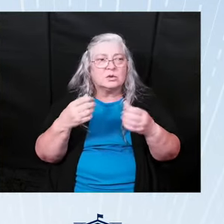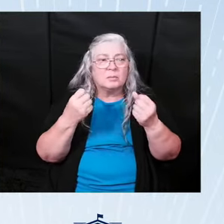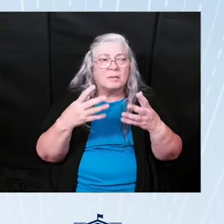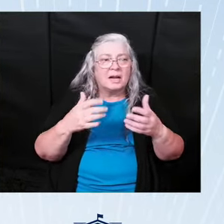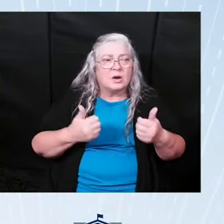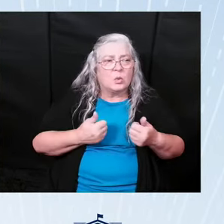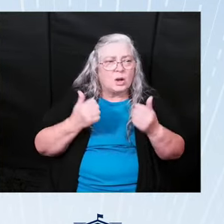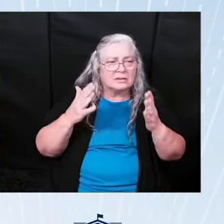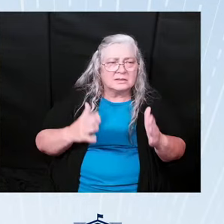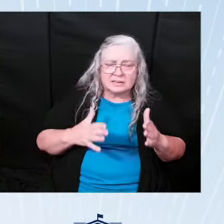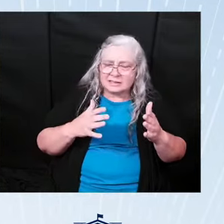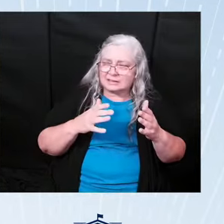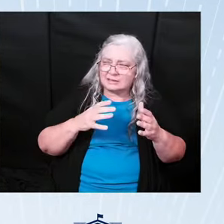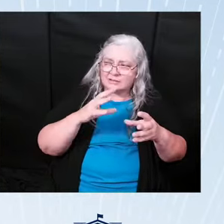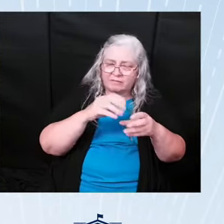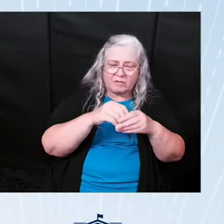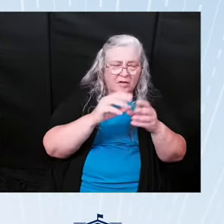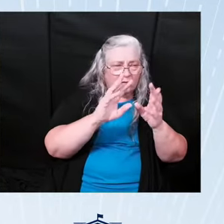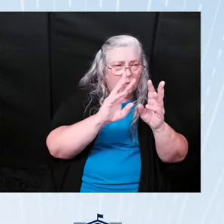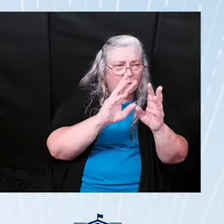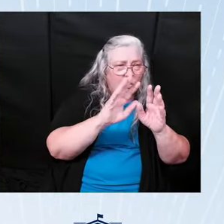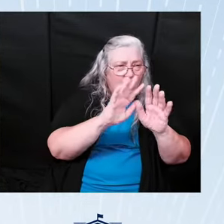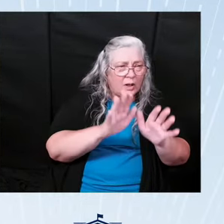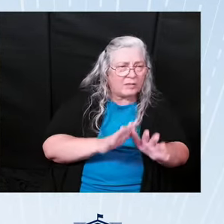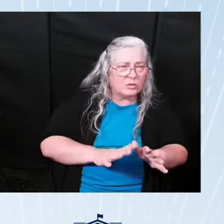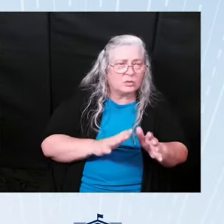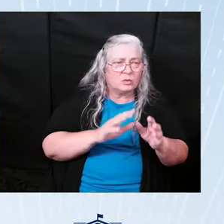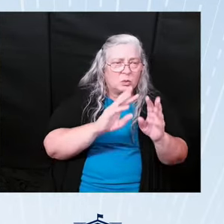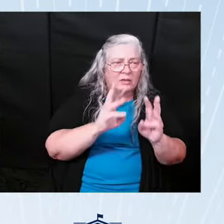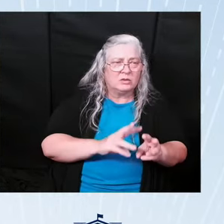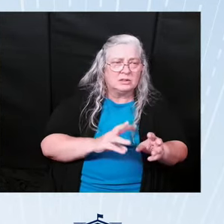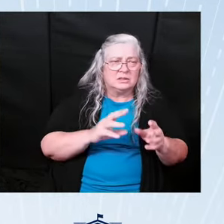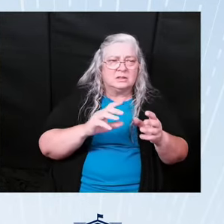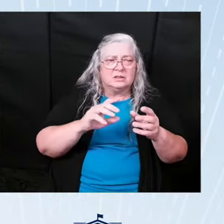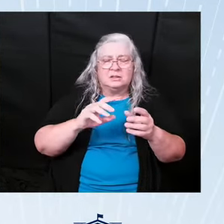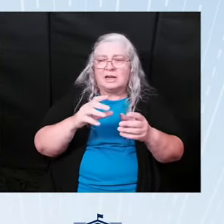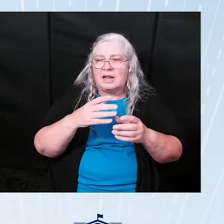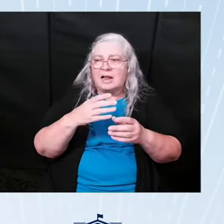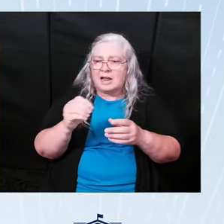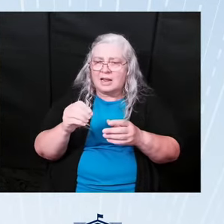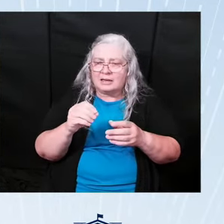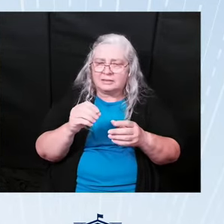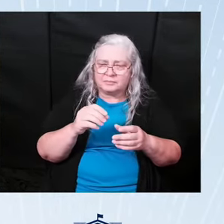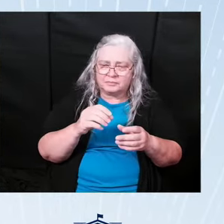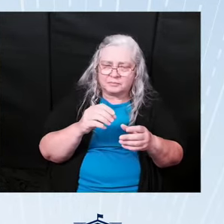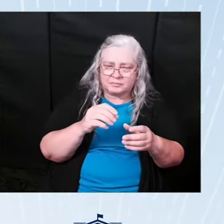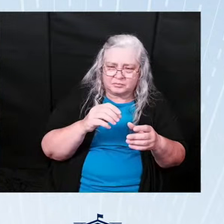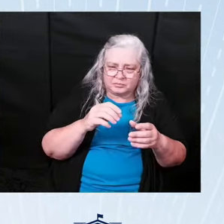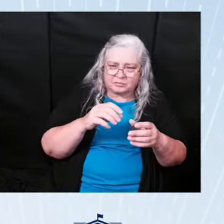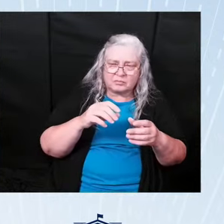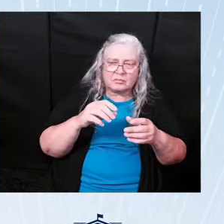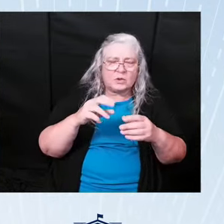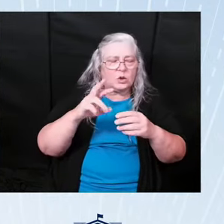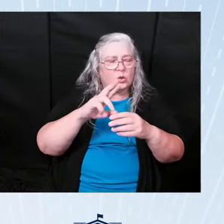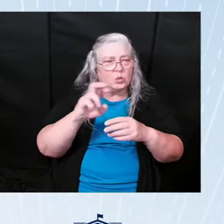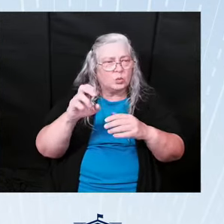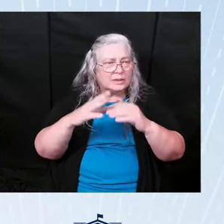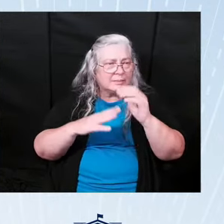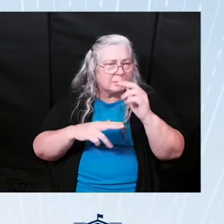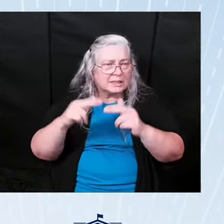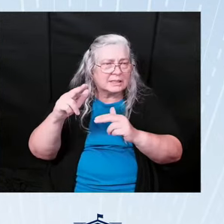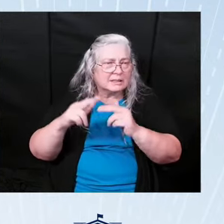program, reducing strain on energy production facilities and reduces the health and impacts